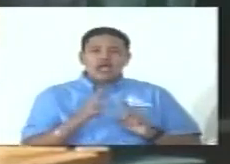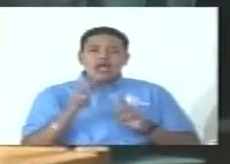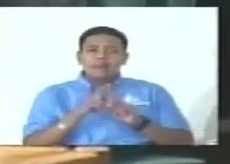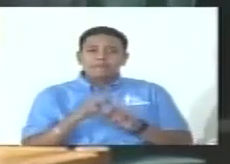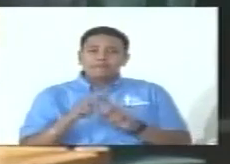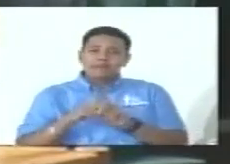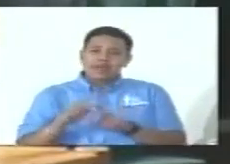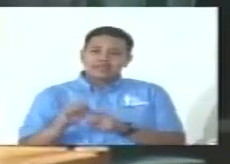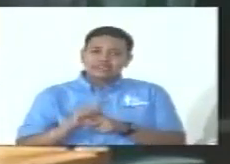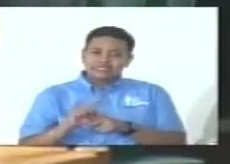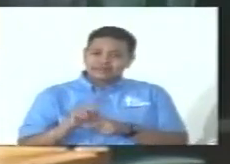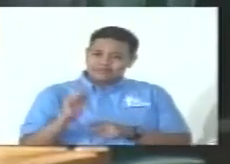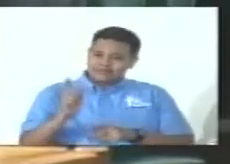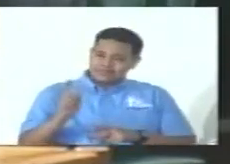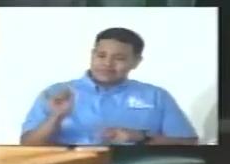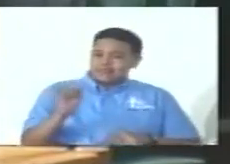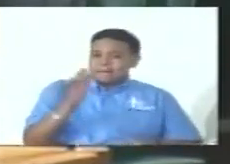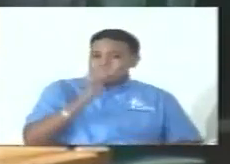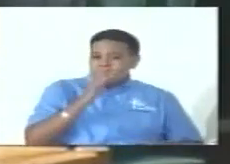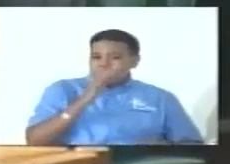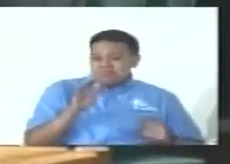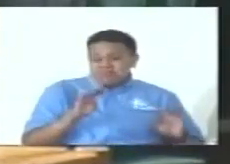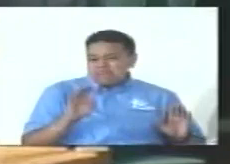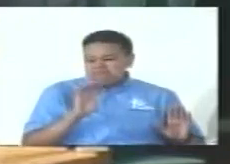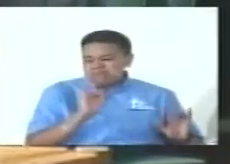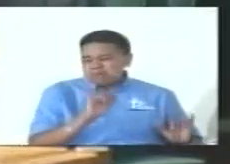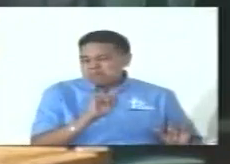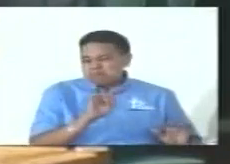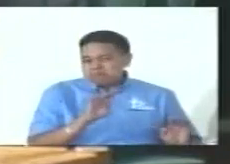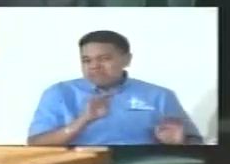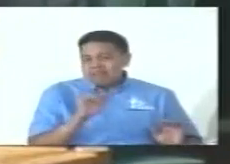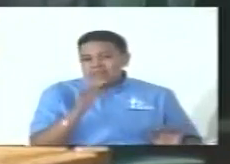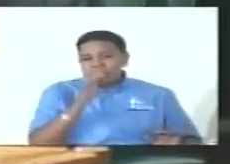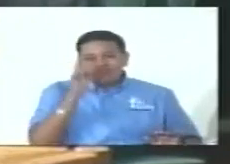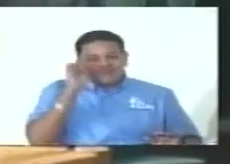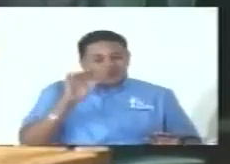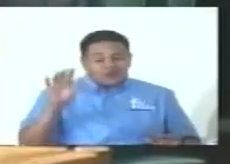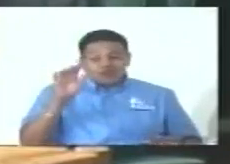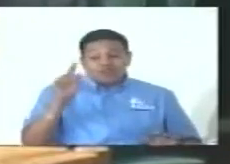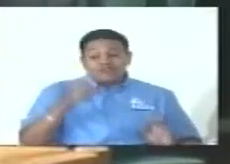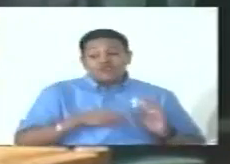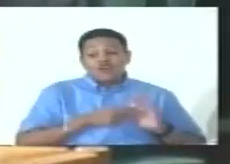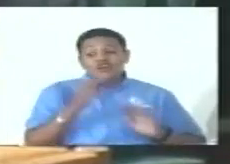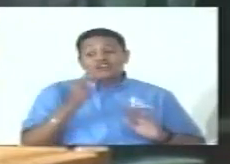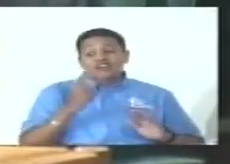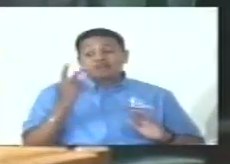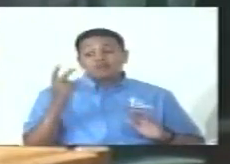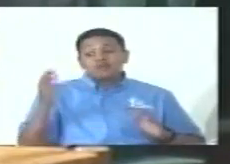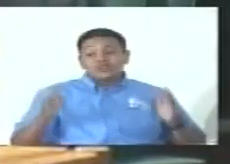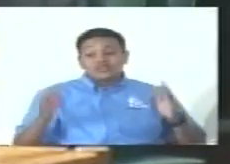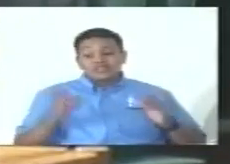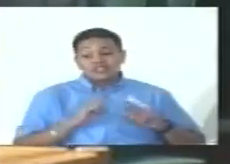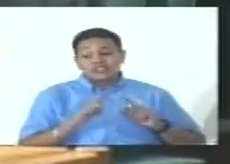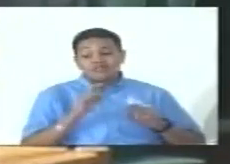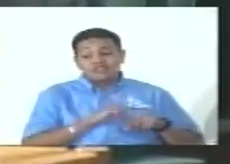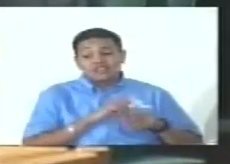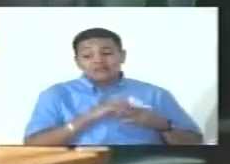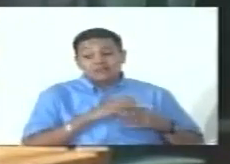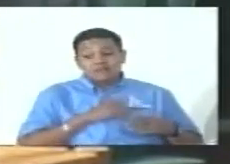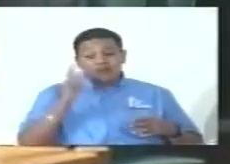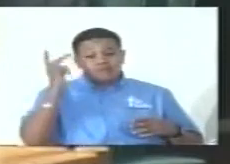discipline. I can tell you, quite frankly, I was on both sides at different times in my political career.